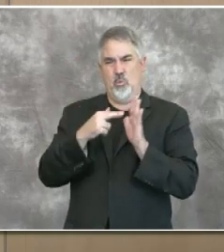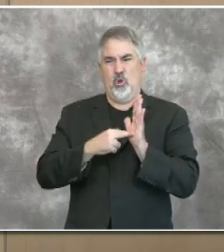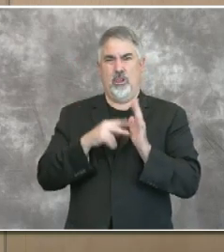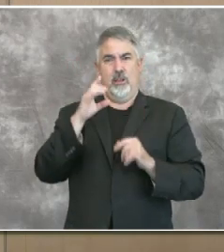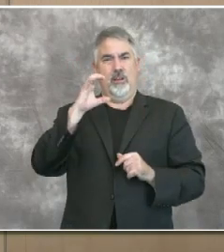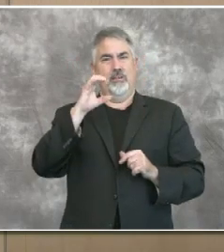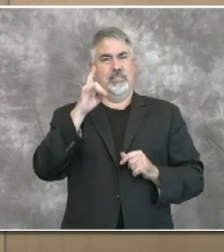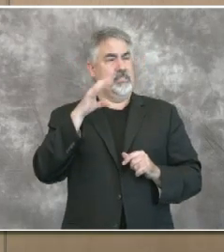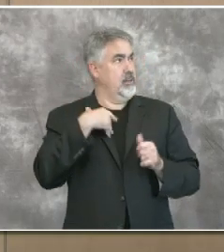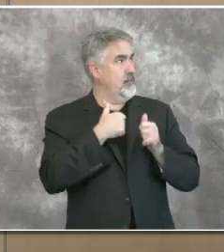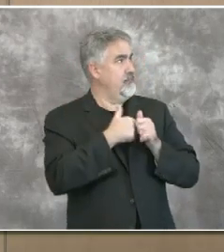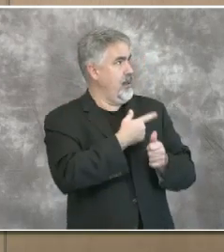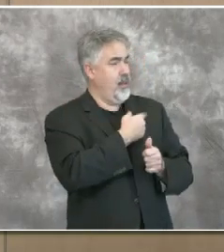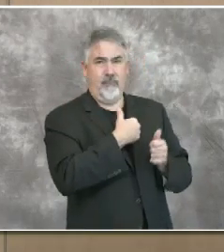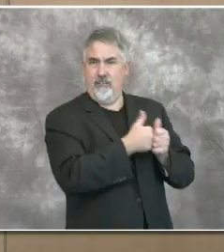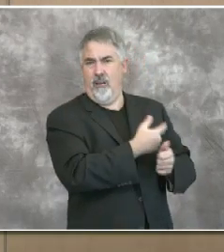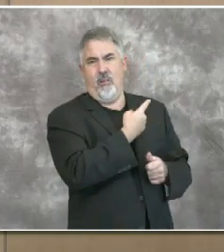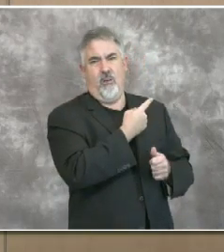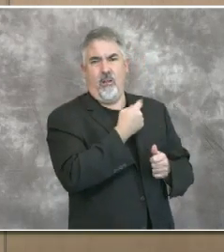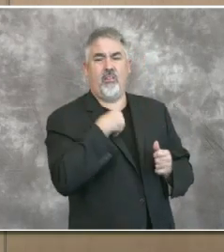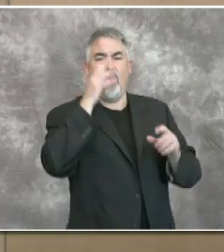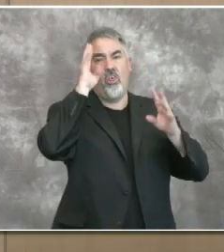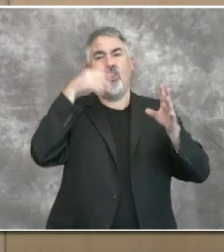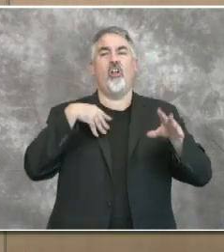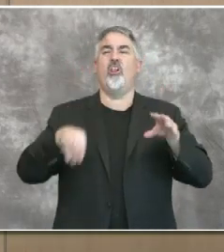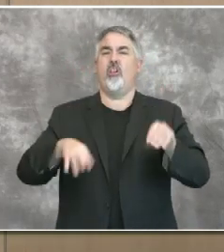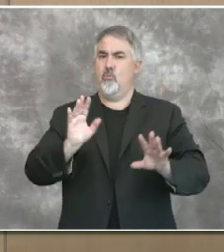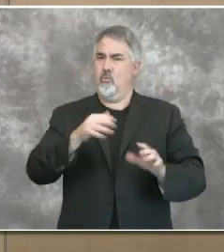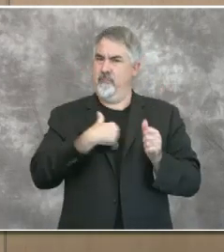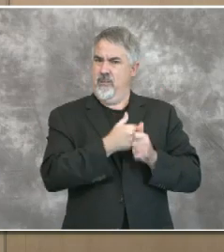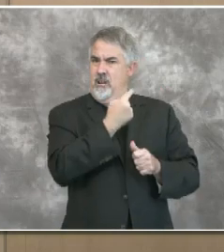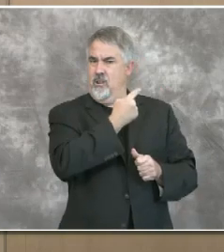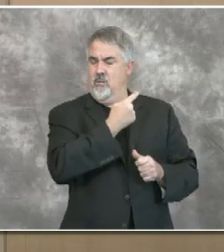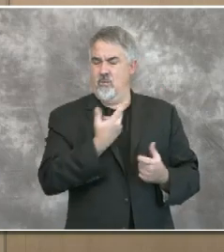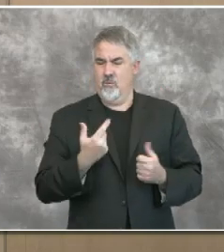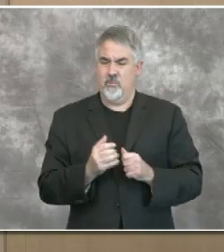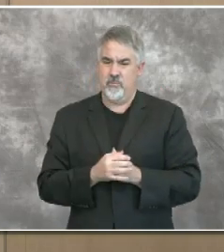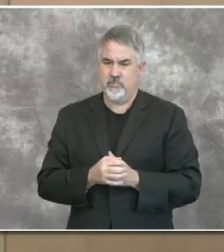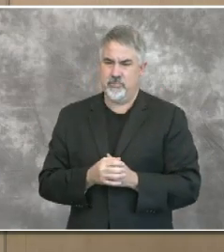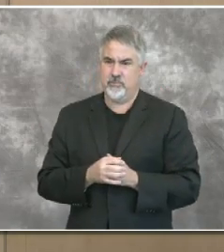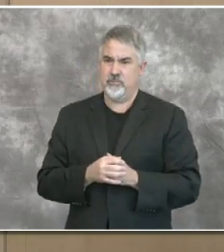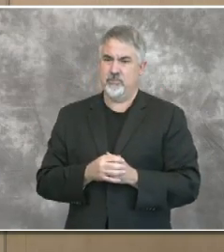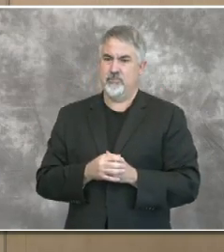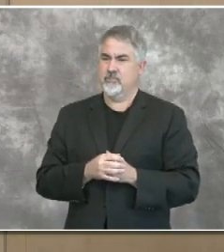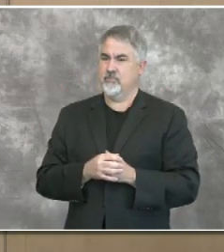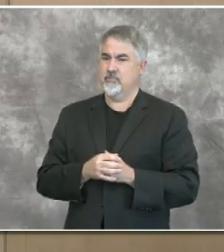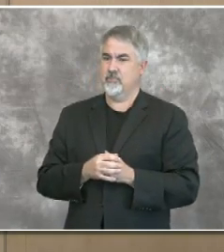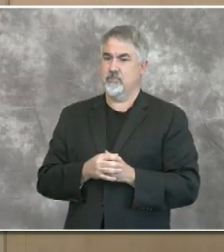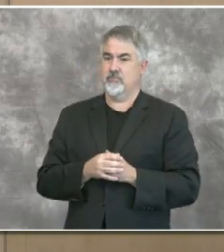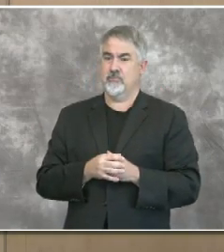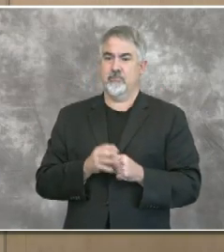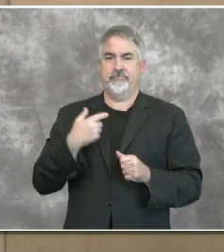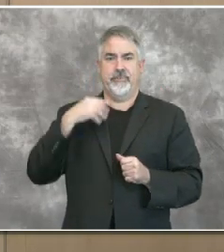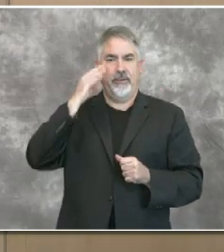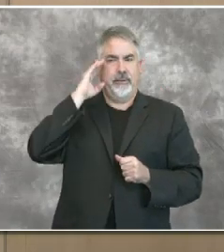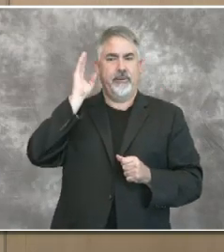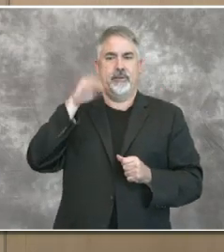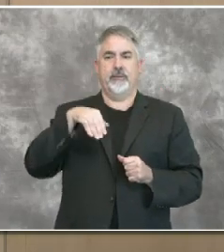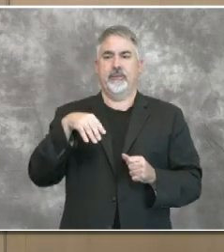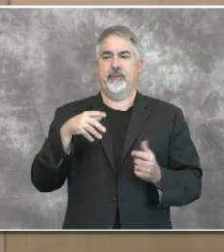We recognize that while optically it may not appear to be the best situation,